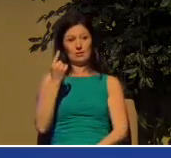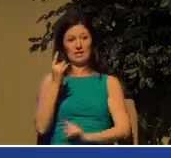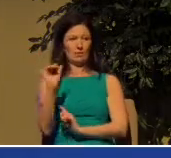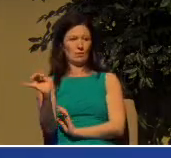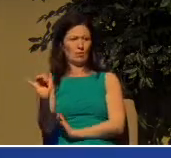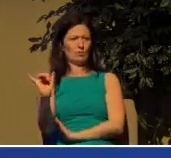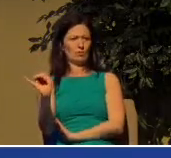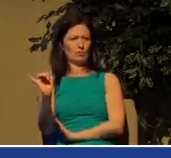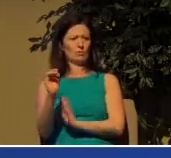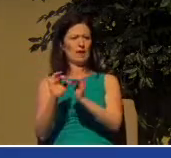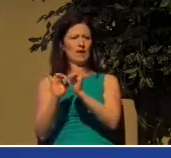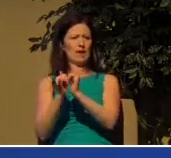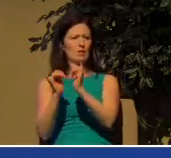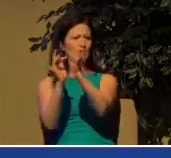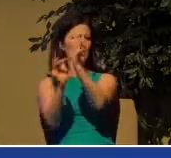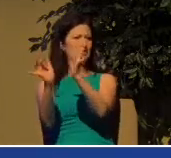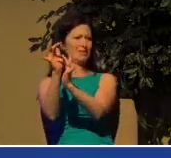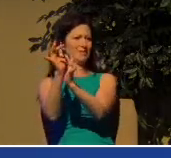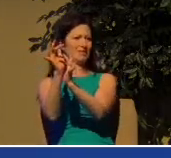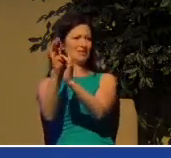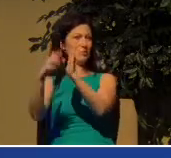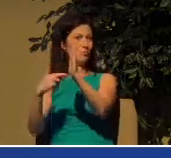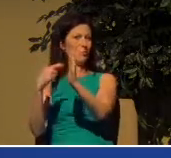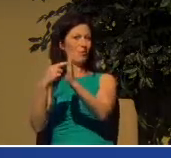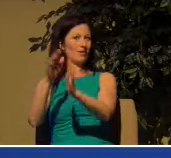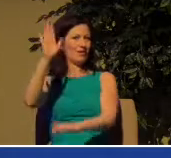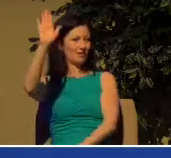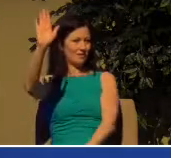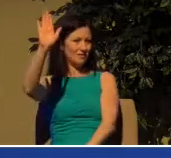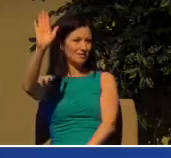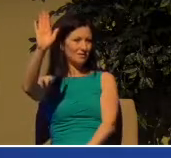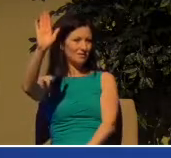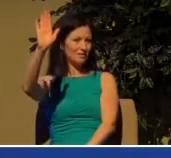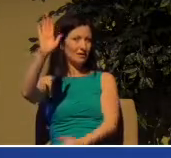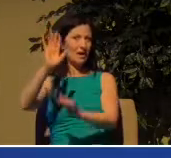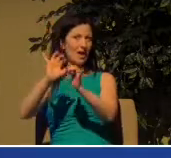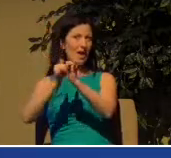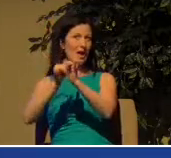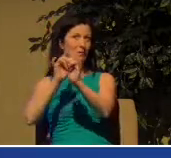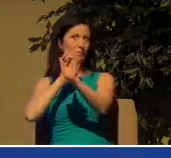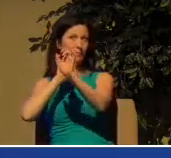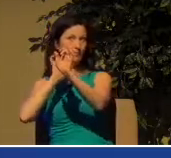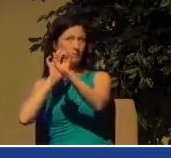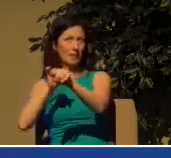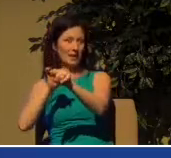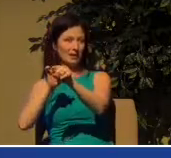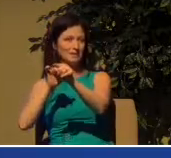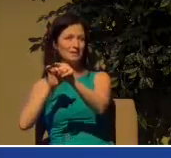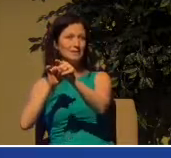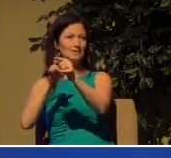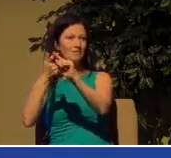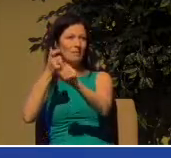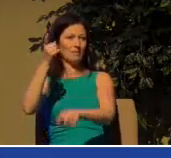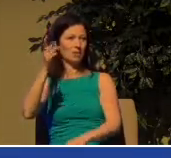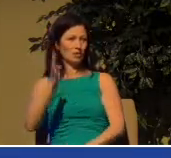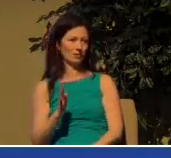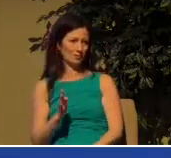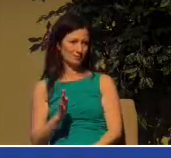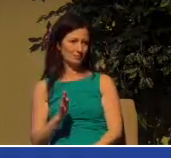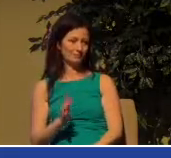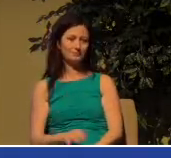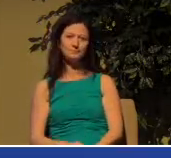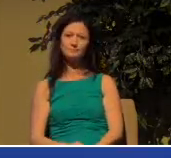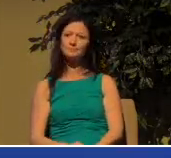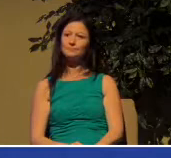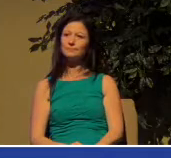Jesus fulfills those demands of God. So in the time that remains, I want to give you six